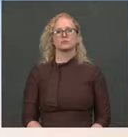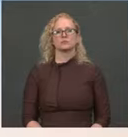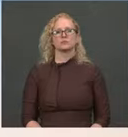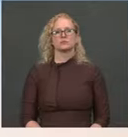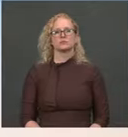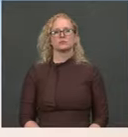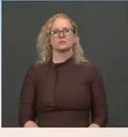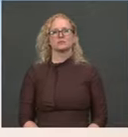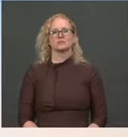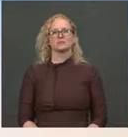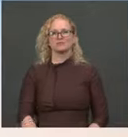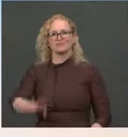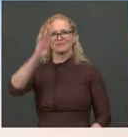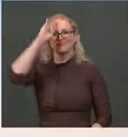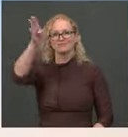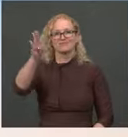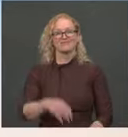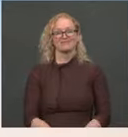Hello.